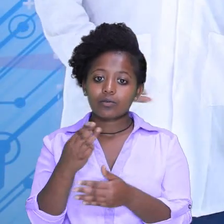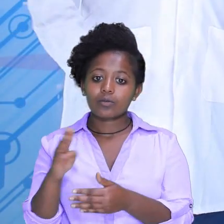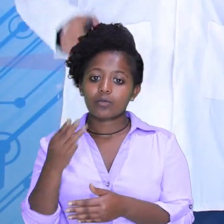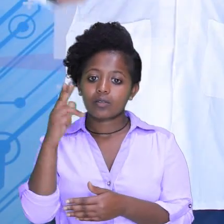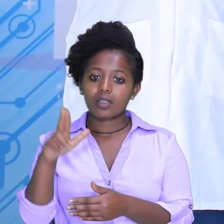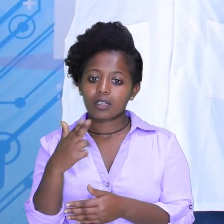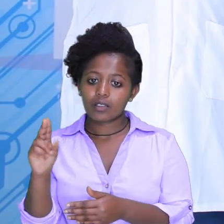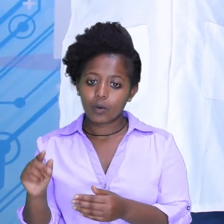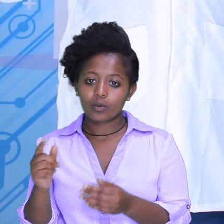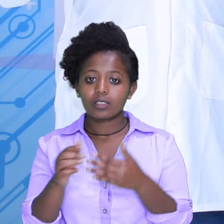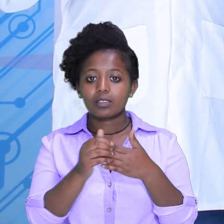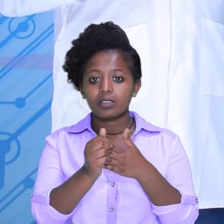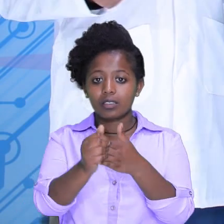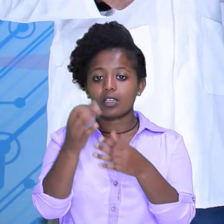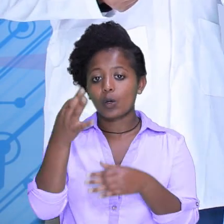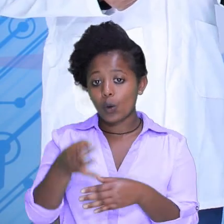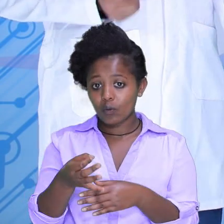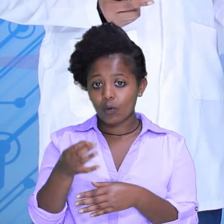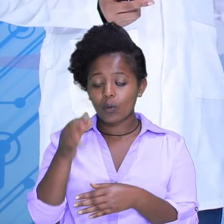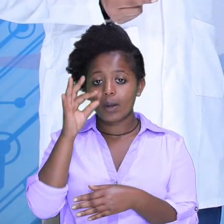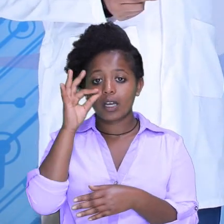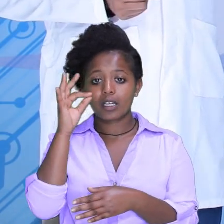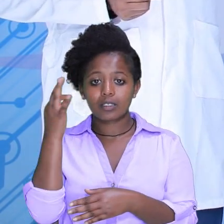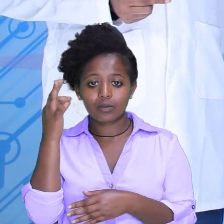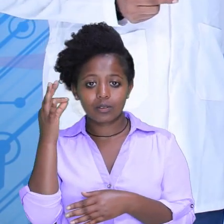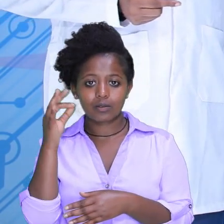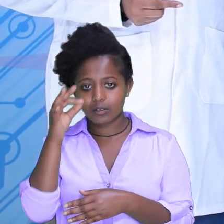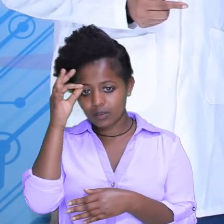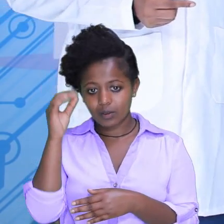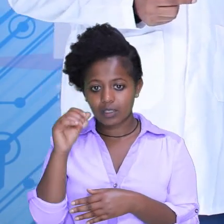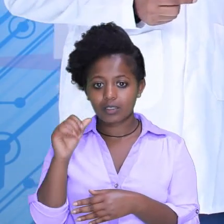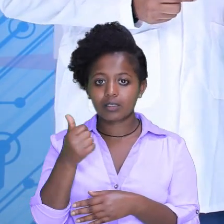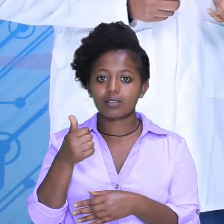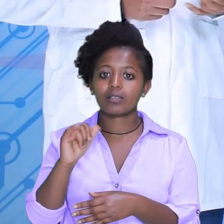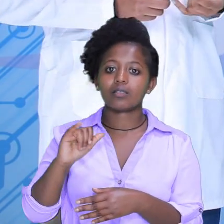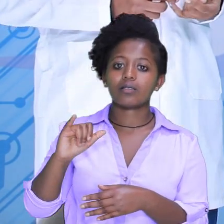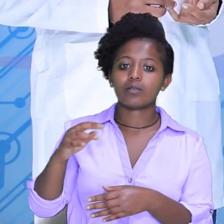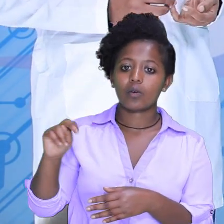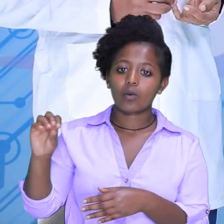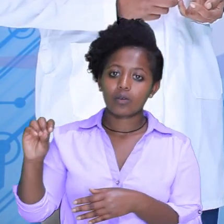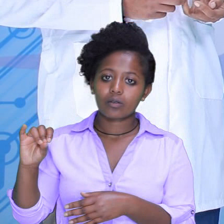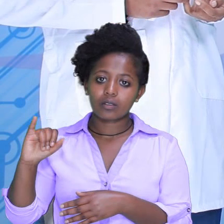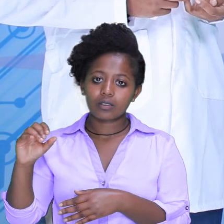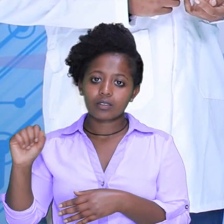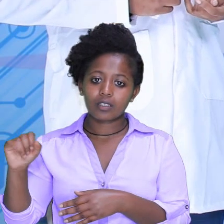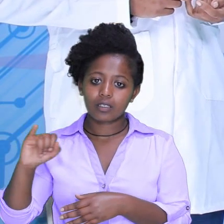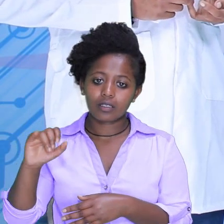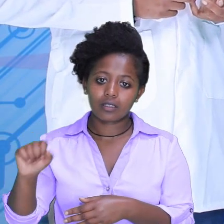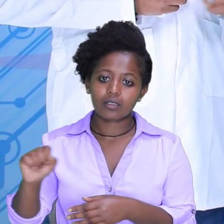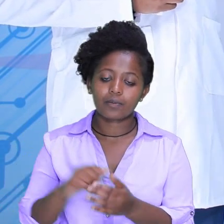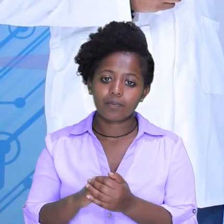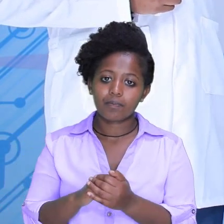the nationalist leader of Indonesia. Sukarno formed the National Party,